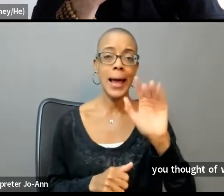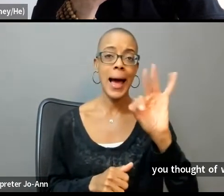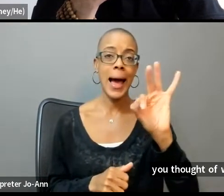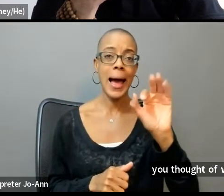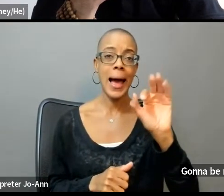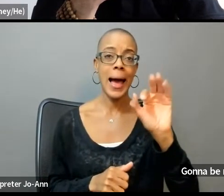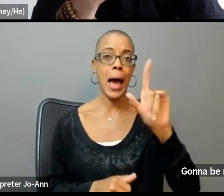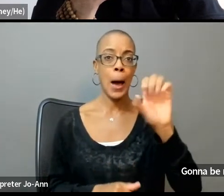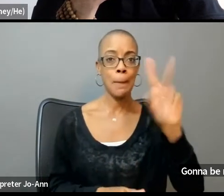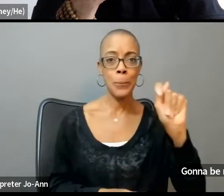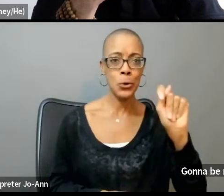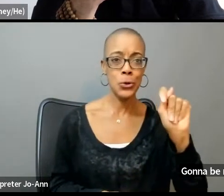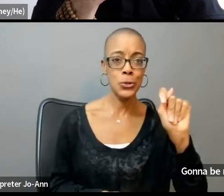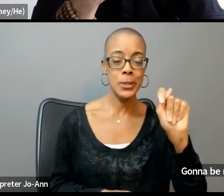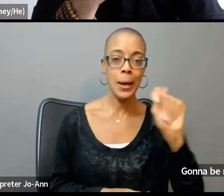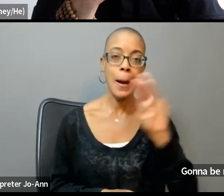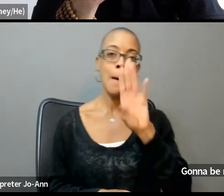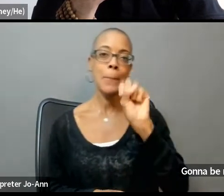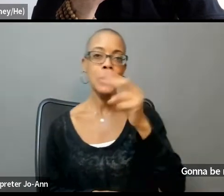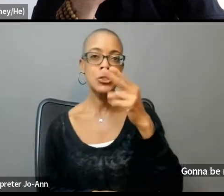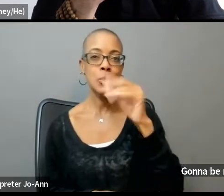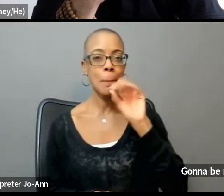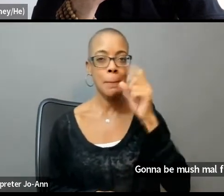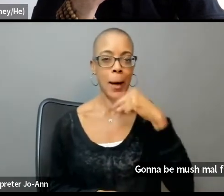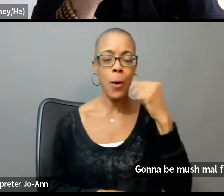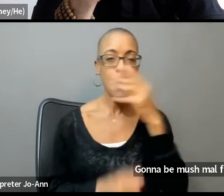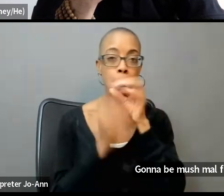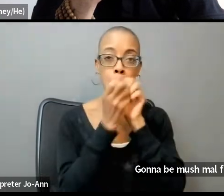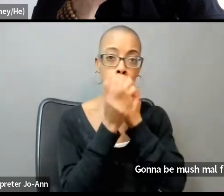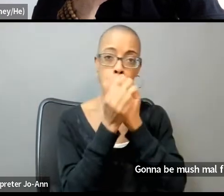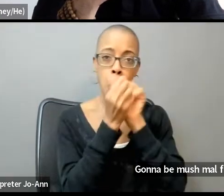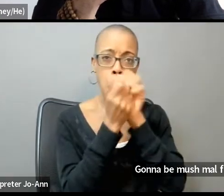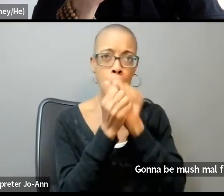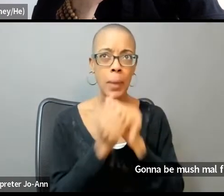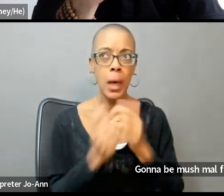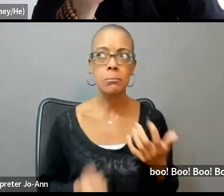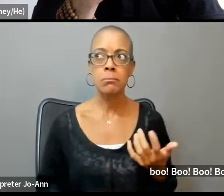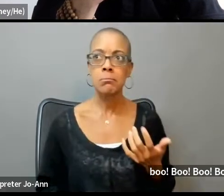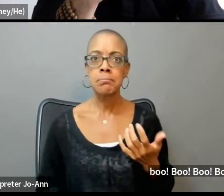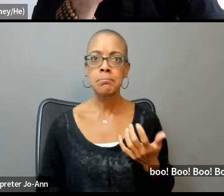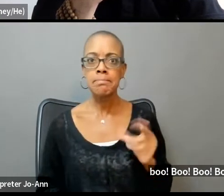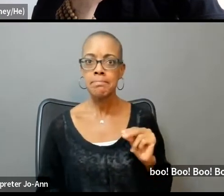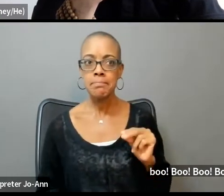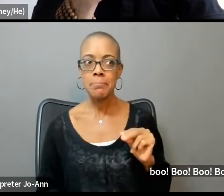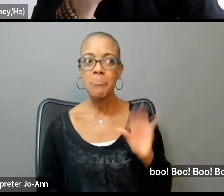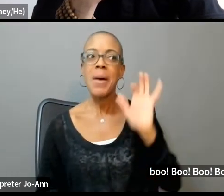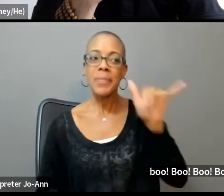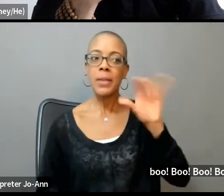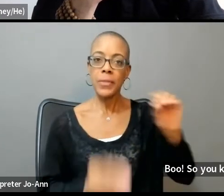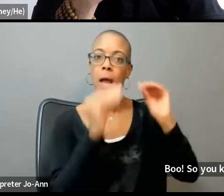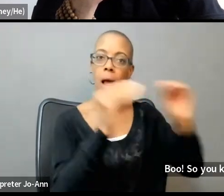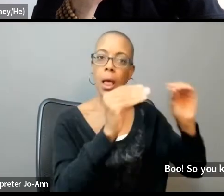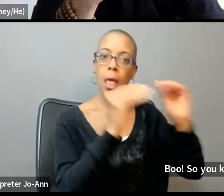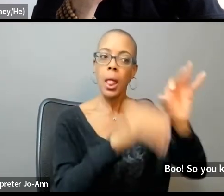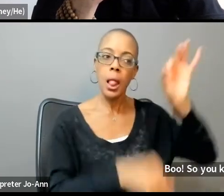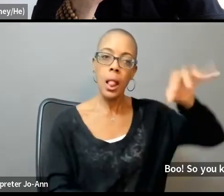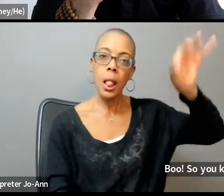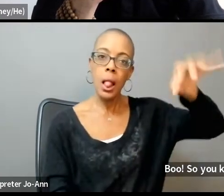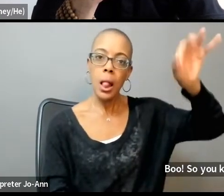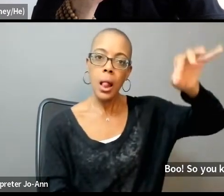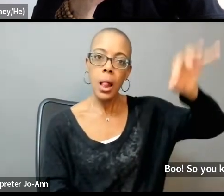boo"? I don't talk like that. So, but that's the narrative. That's what they've been taught. So,